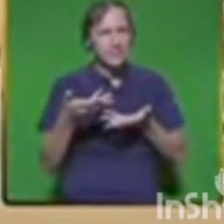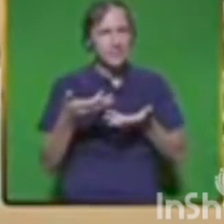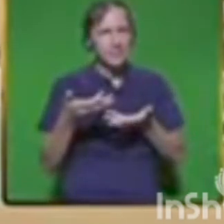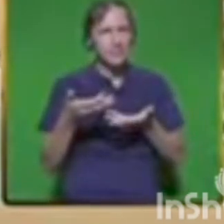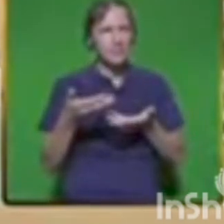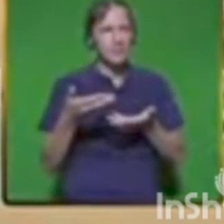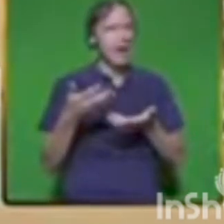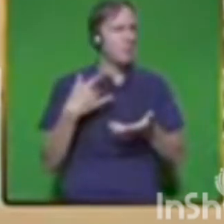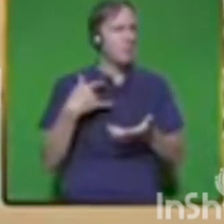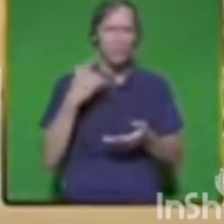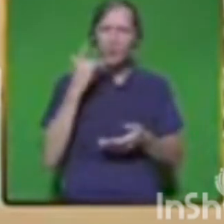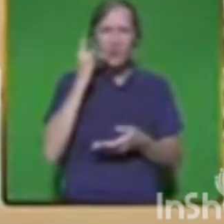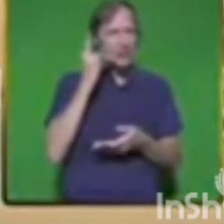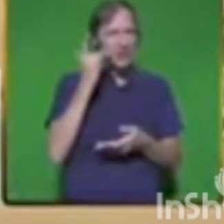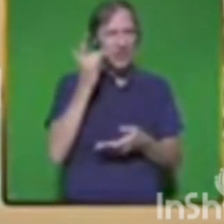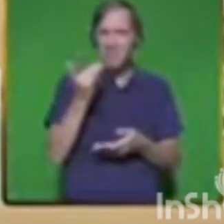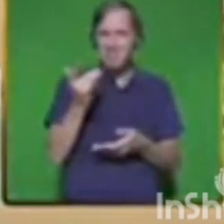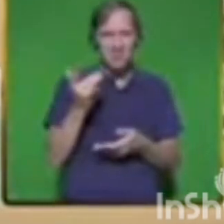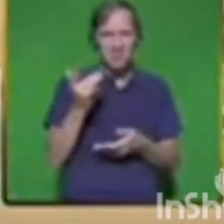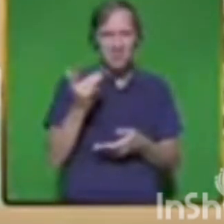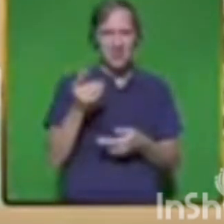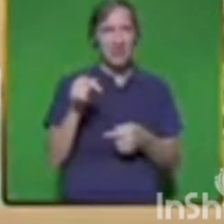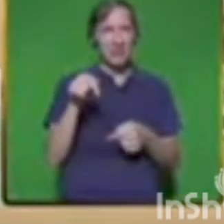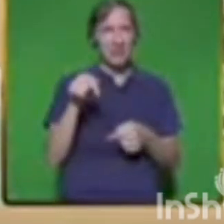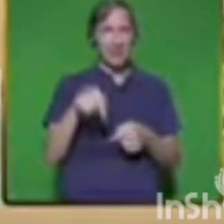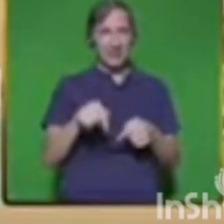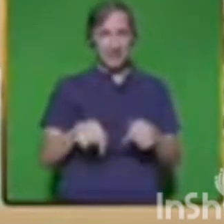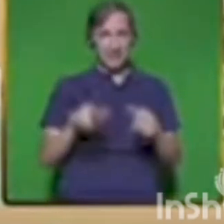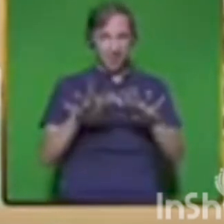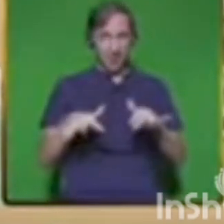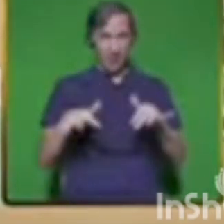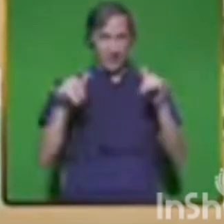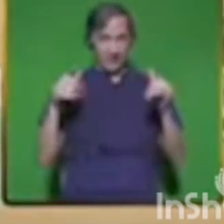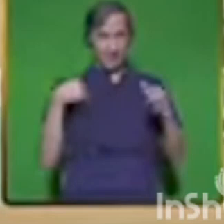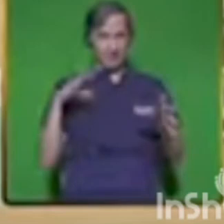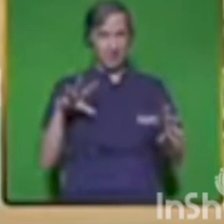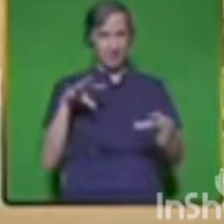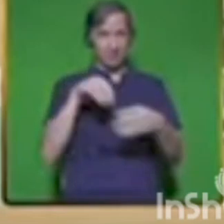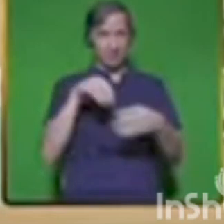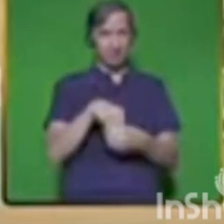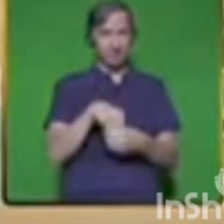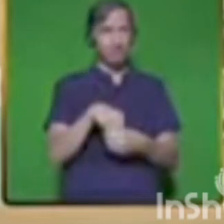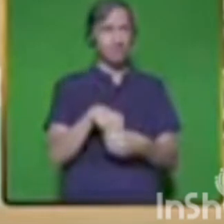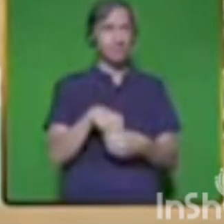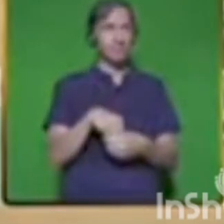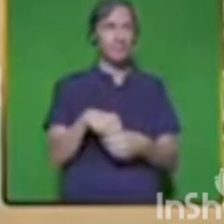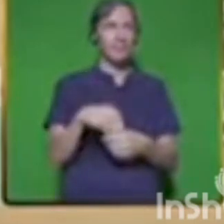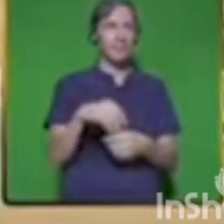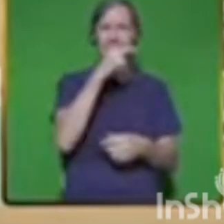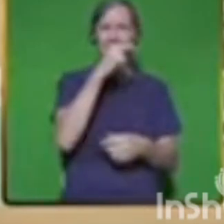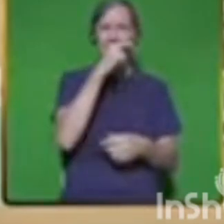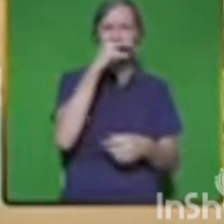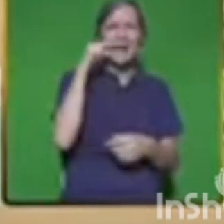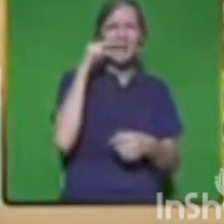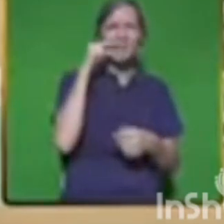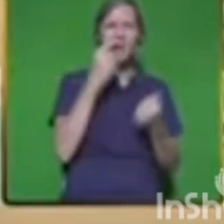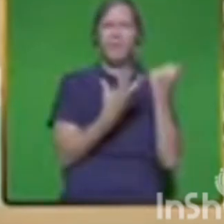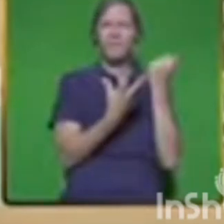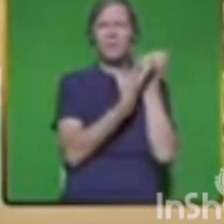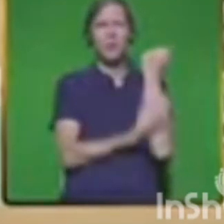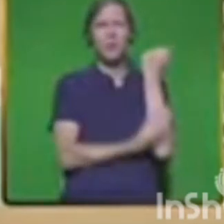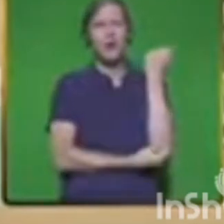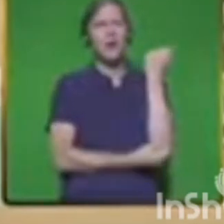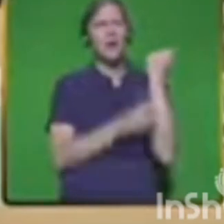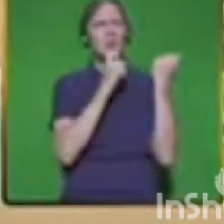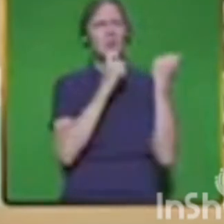unashamedly. But you see, this parliament, since I joined this parliament, the name of the poor has been used